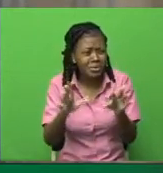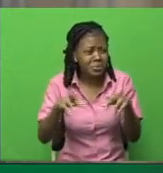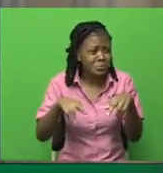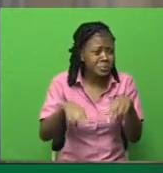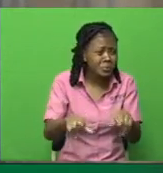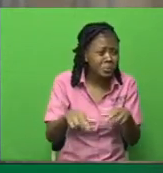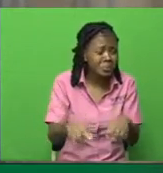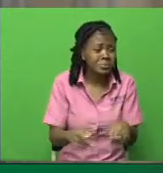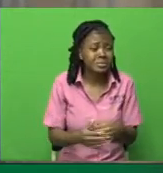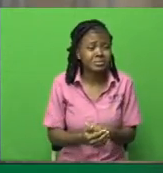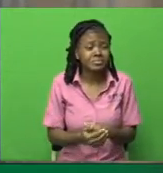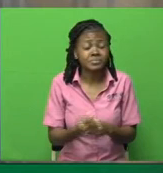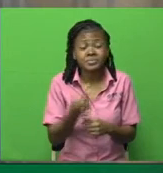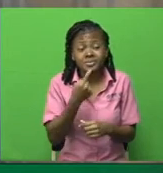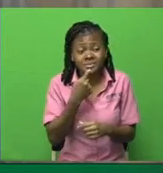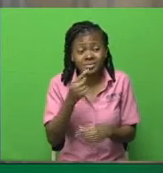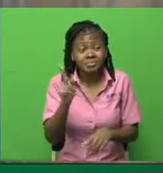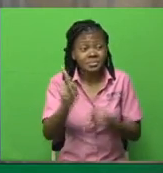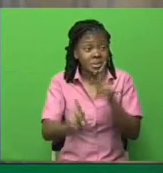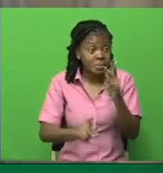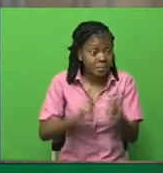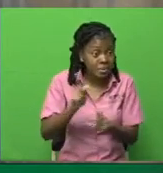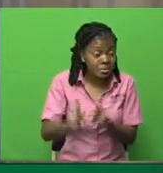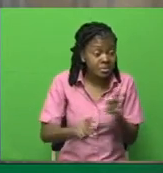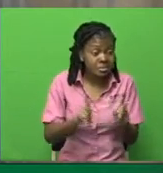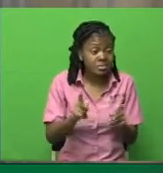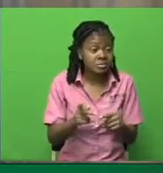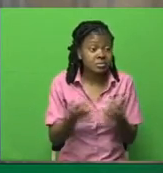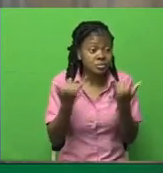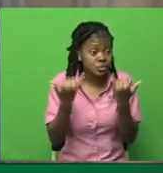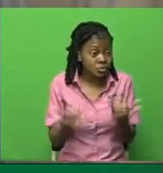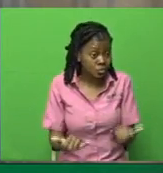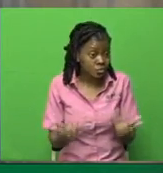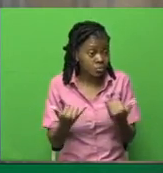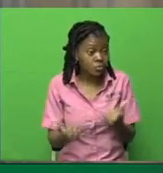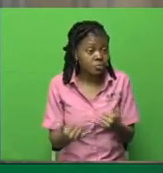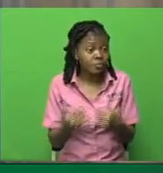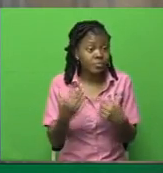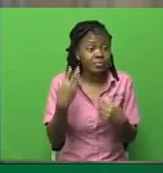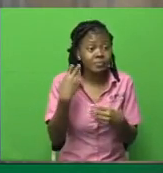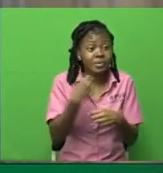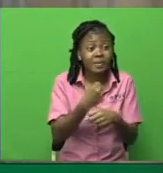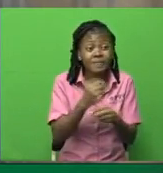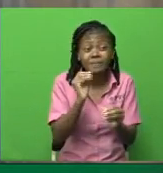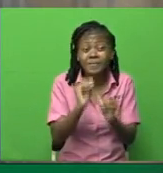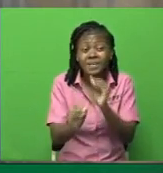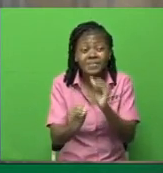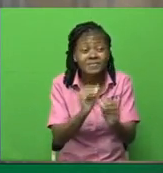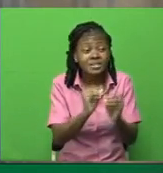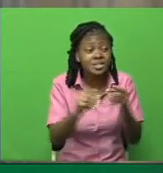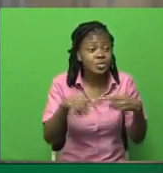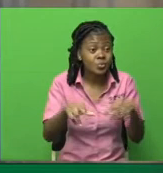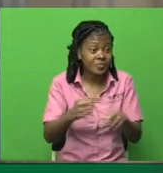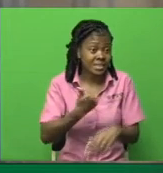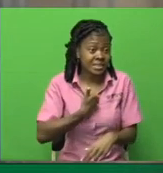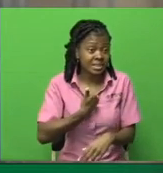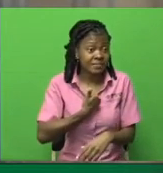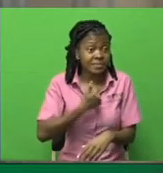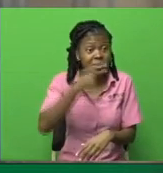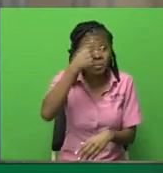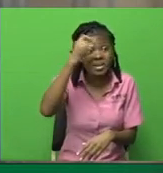he said that citizens are now purchasing materials and repairing roads on their own due to neglect by the government